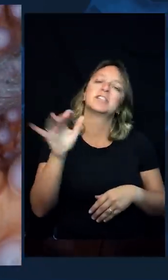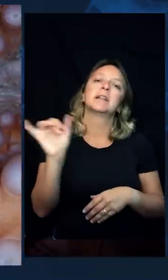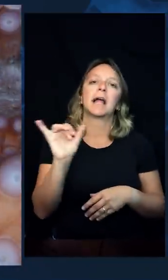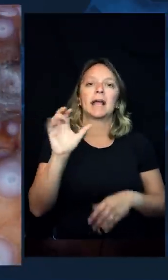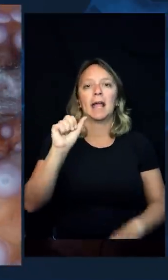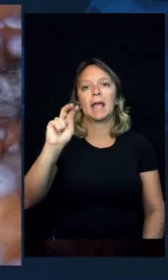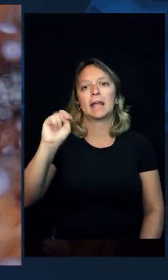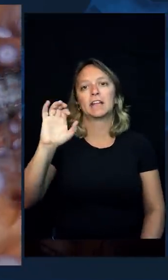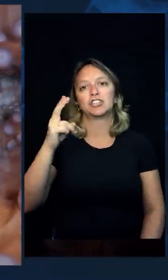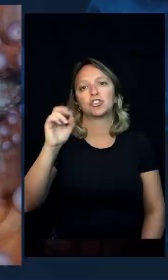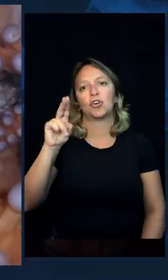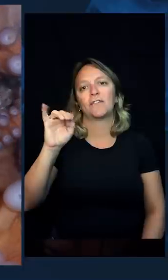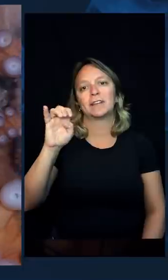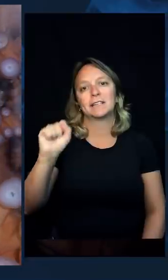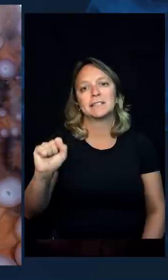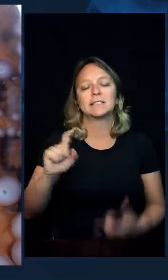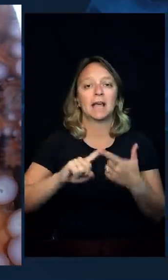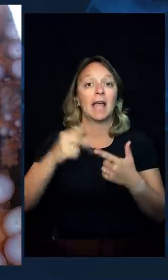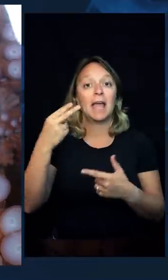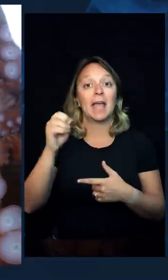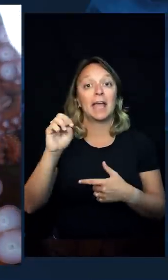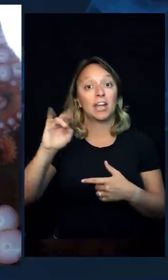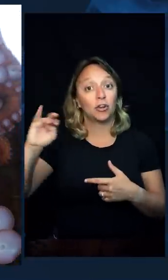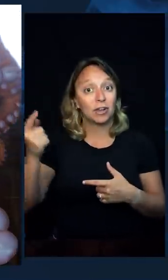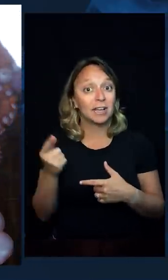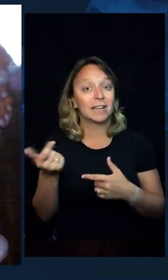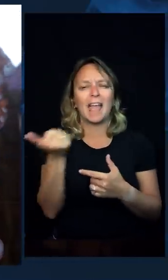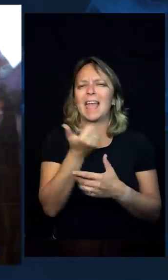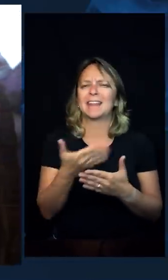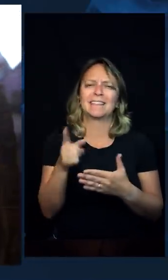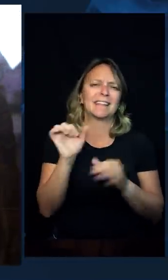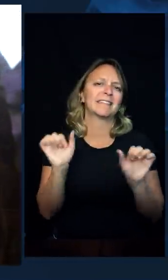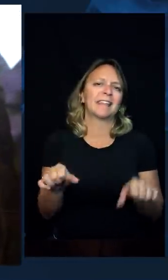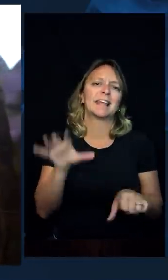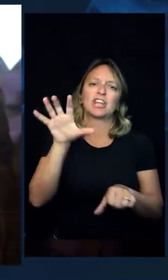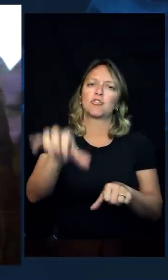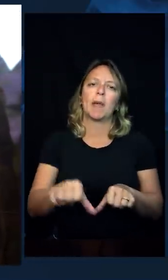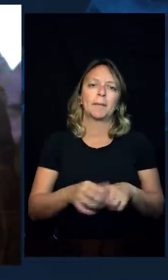herring, anything they can possibly grab that's near them.